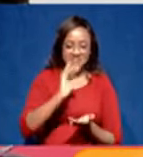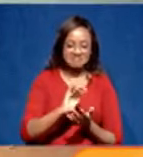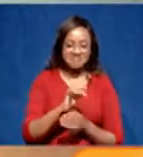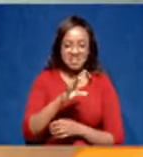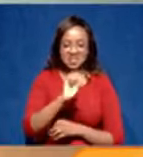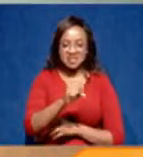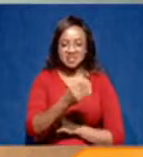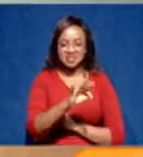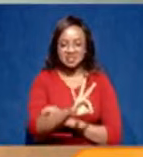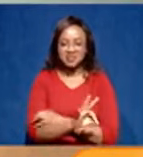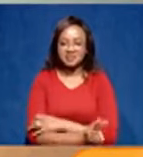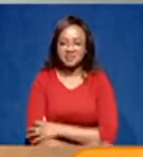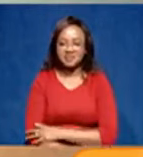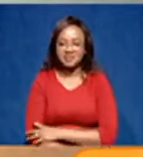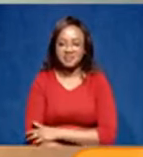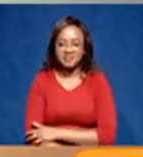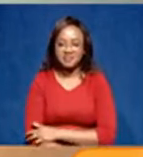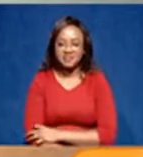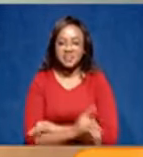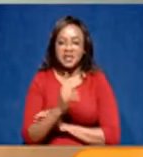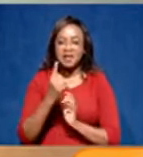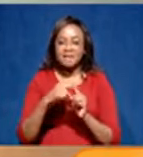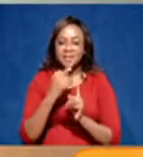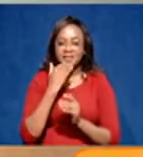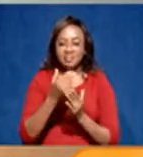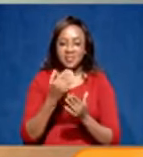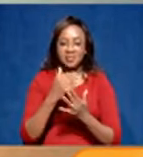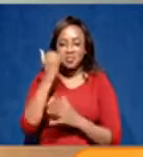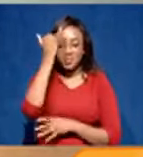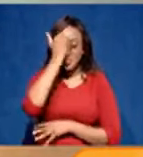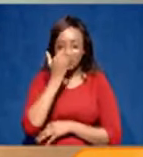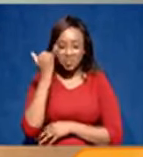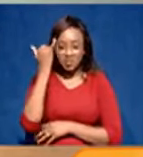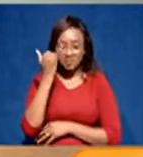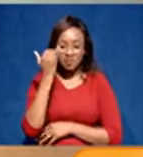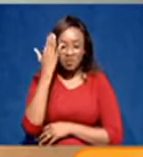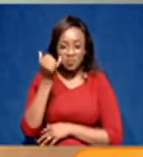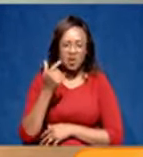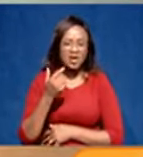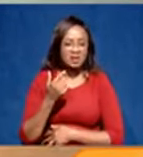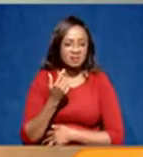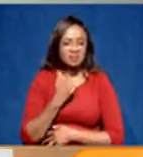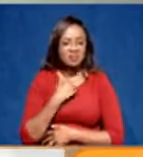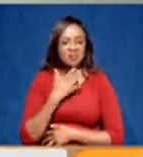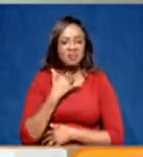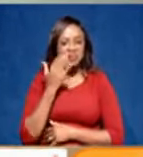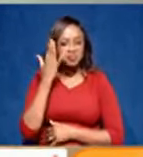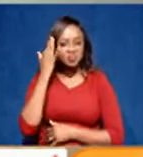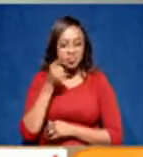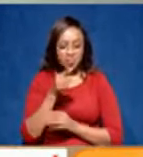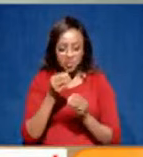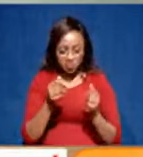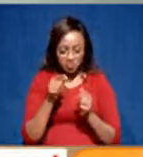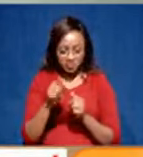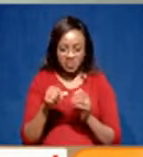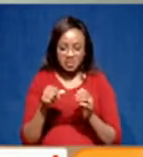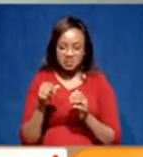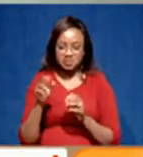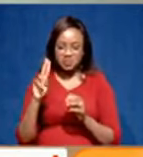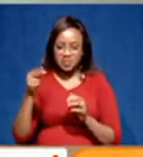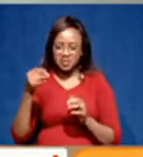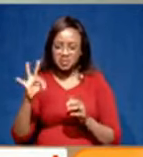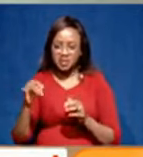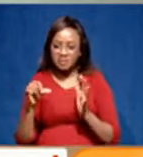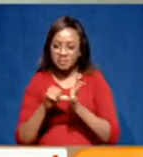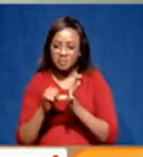So thank you, Yvonne. What are we resolving? Is there a problem or there's no problem? There is a problem. So what